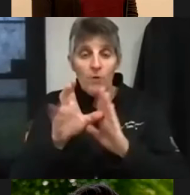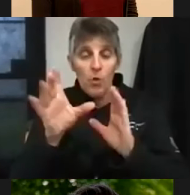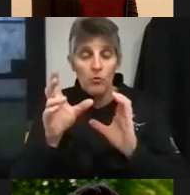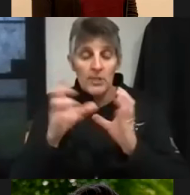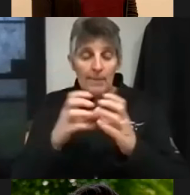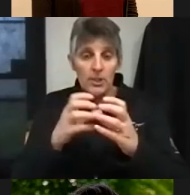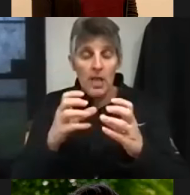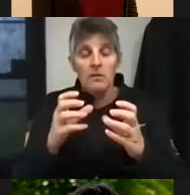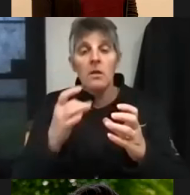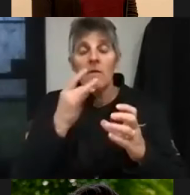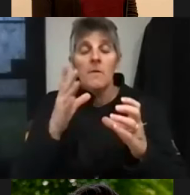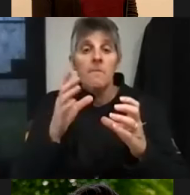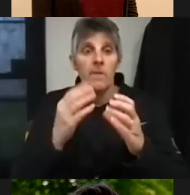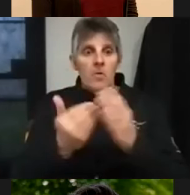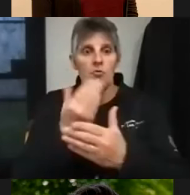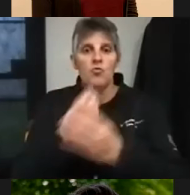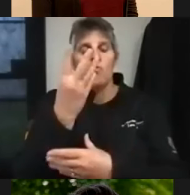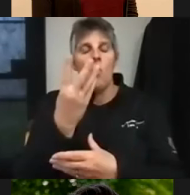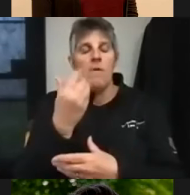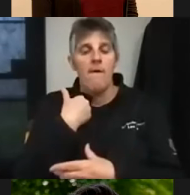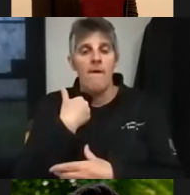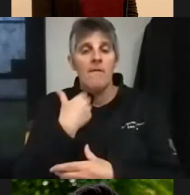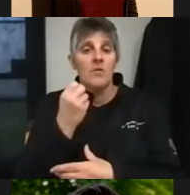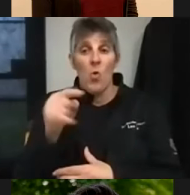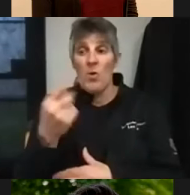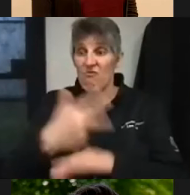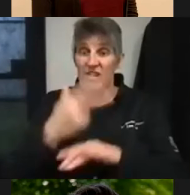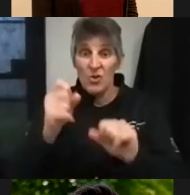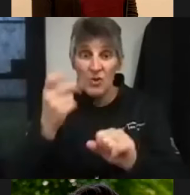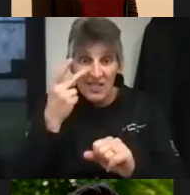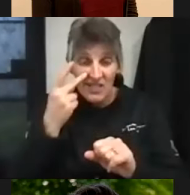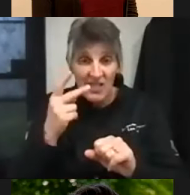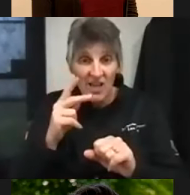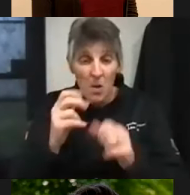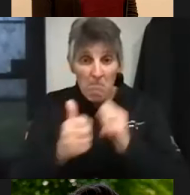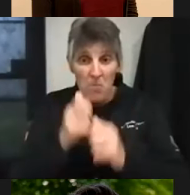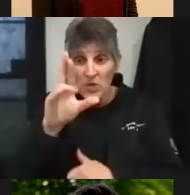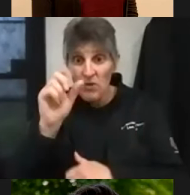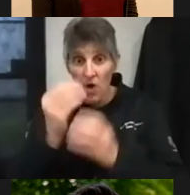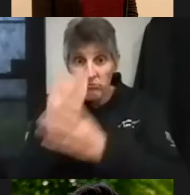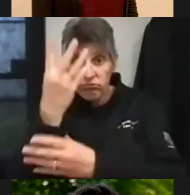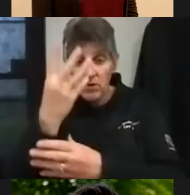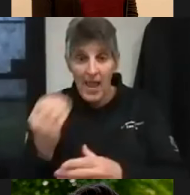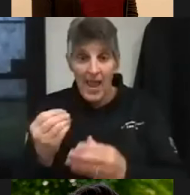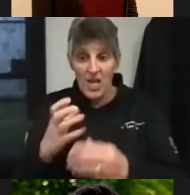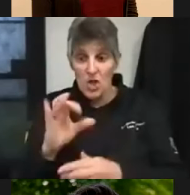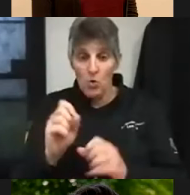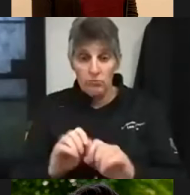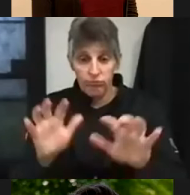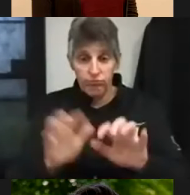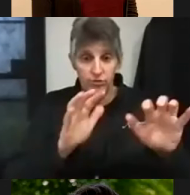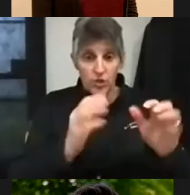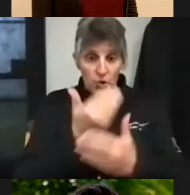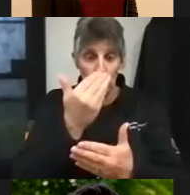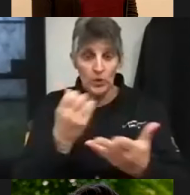those photoreceptors being regenerated. So only 3 days, you can see most of the rods regenerated and a lot of cones also regenerated. So